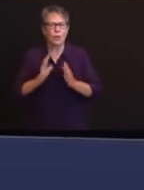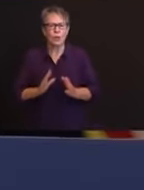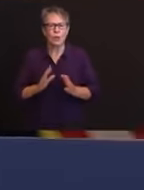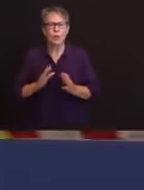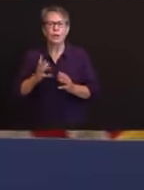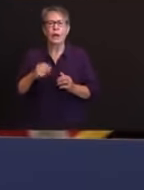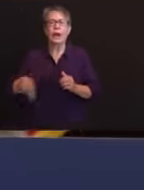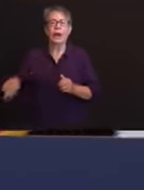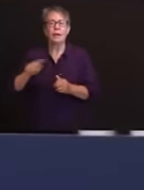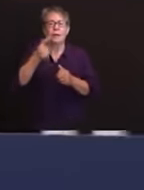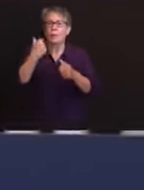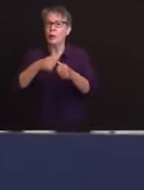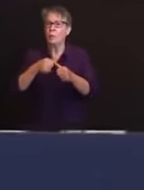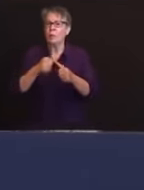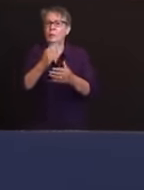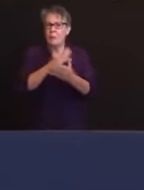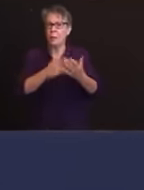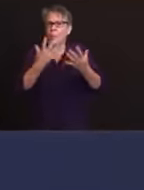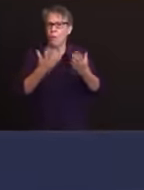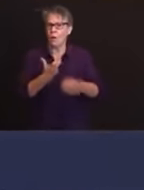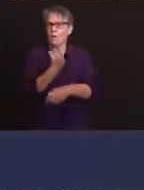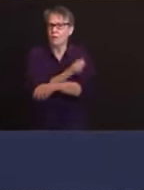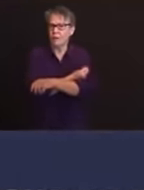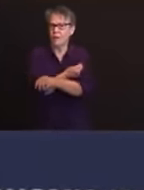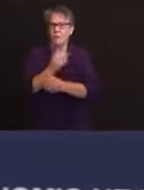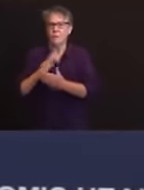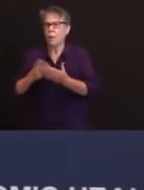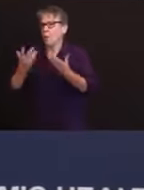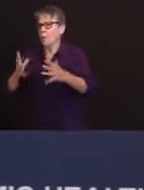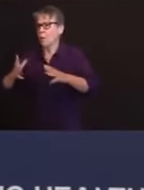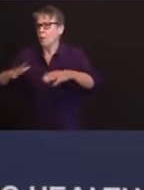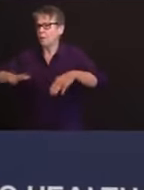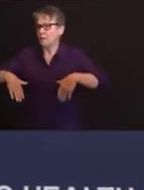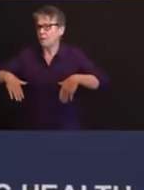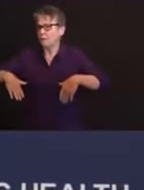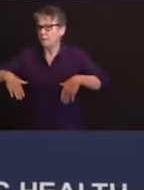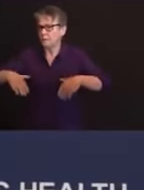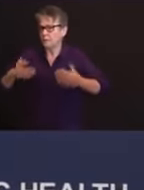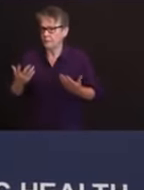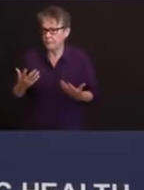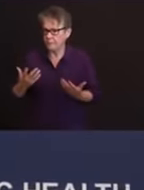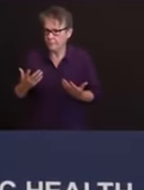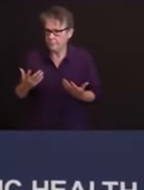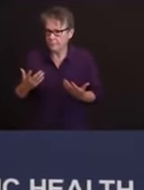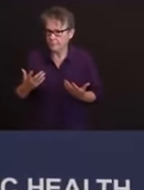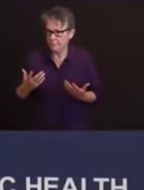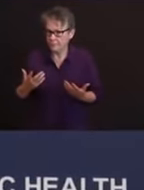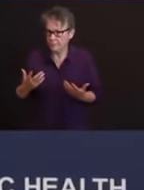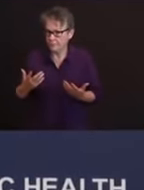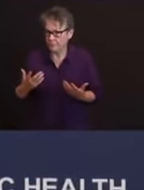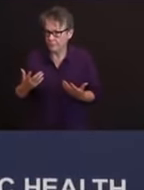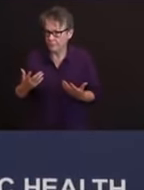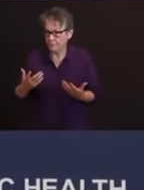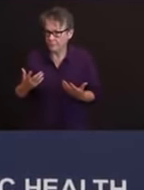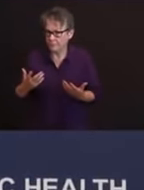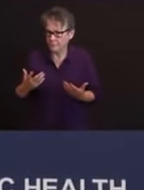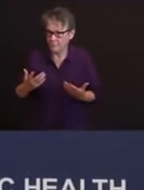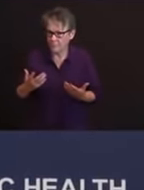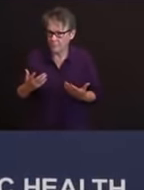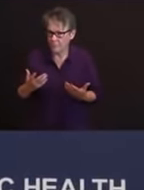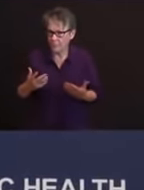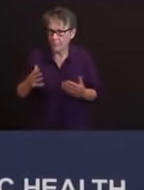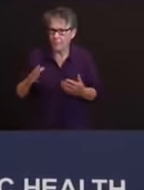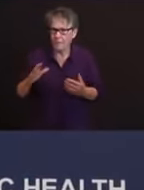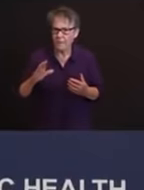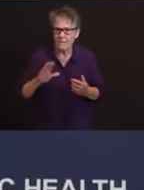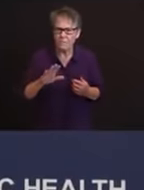I've not been authorized to say what I'm about to say. So the two people on my right, I won't even ask them to come in and agree or